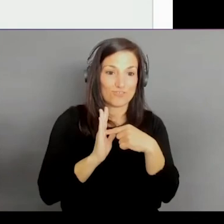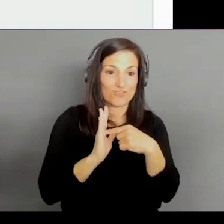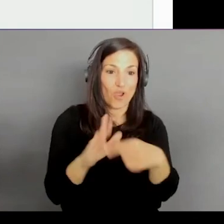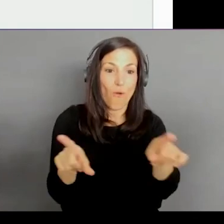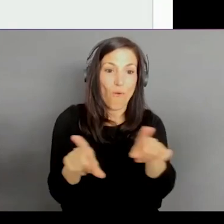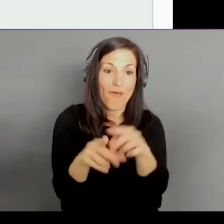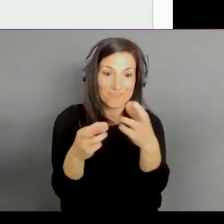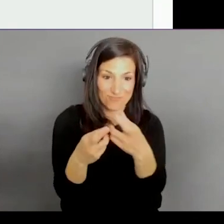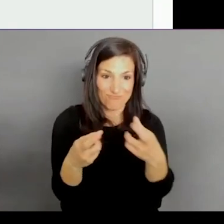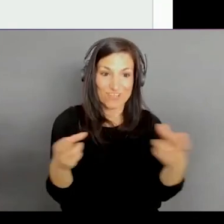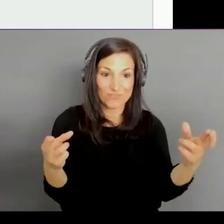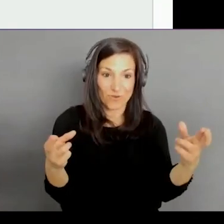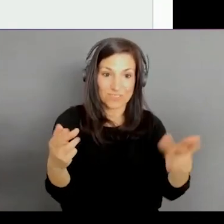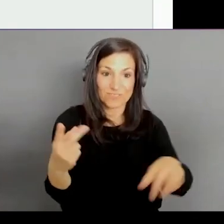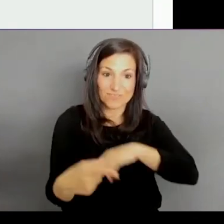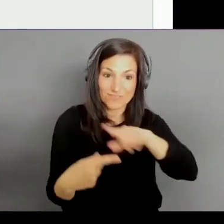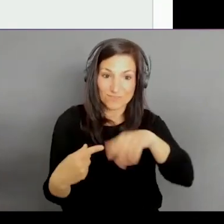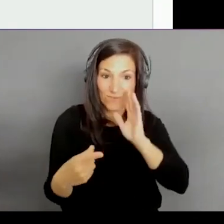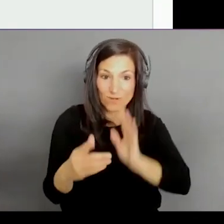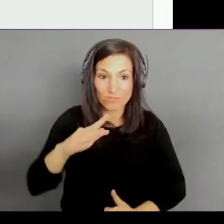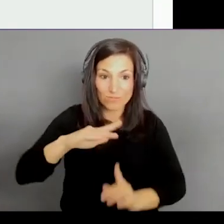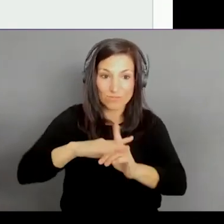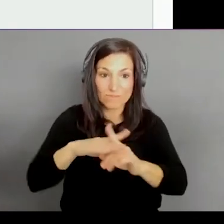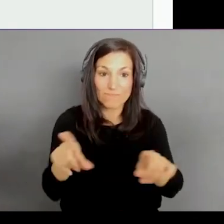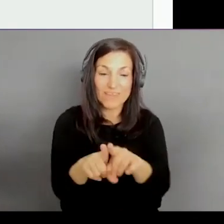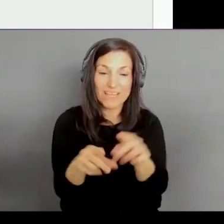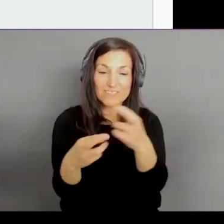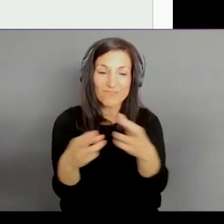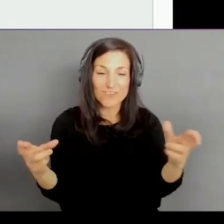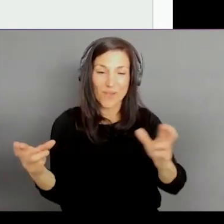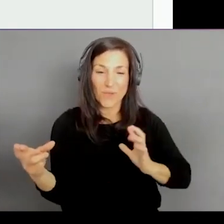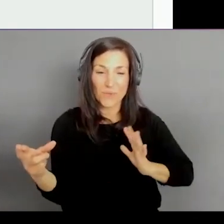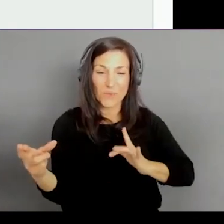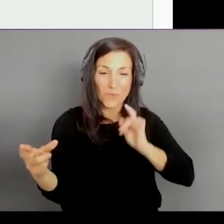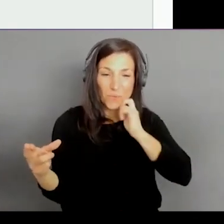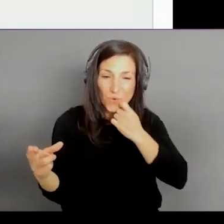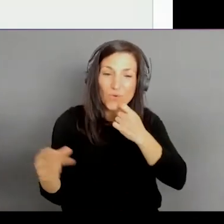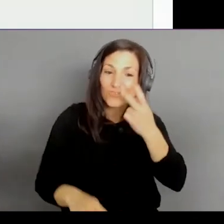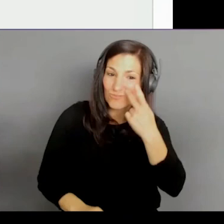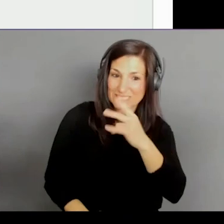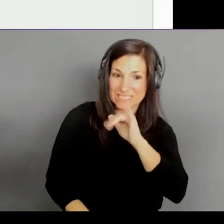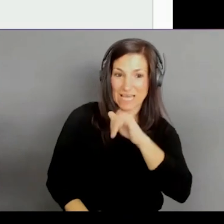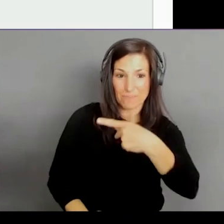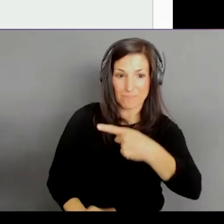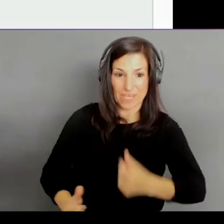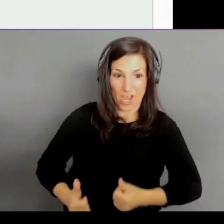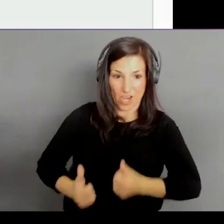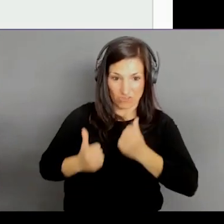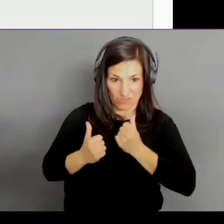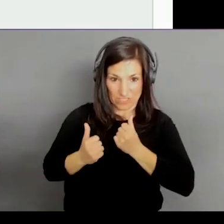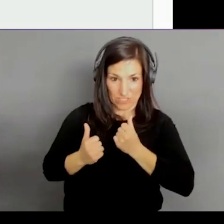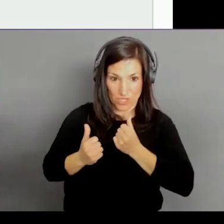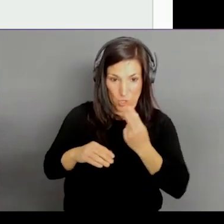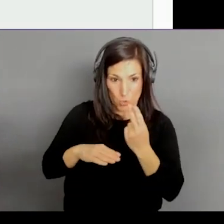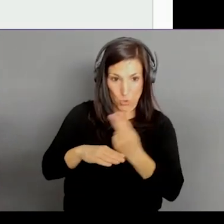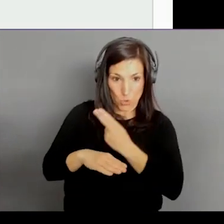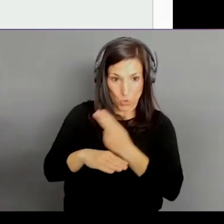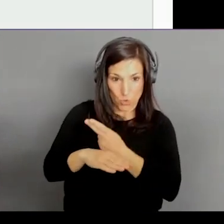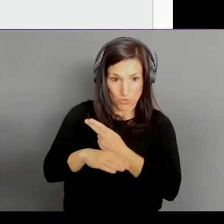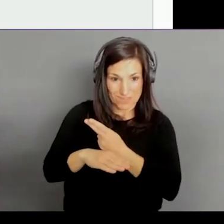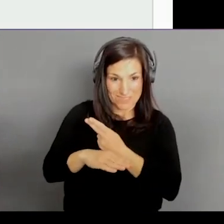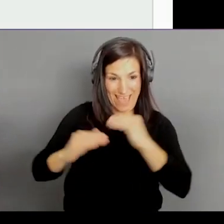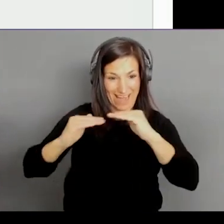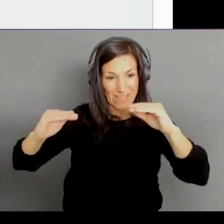up as a resource, the cool thing is that you can see their IP address usage at the resource level. So it'll show you a